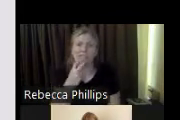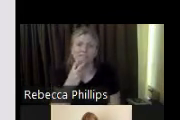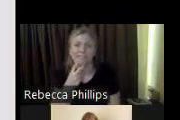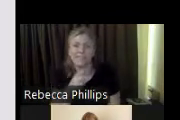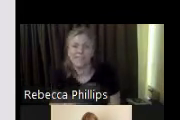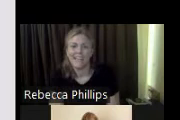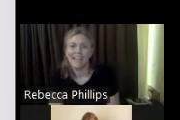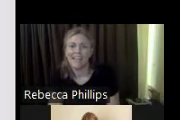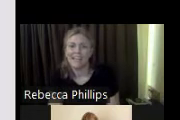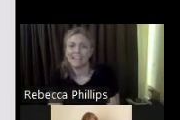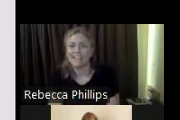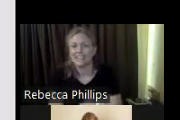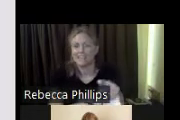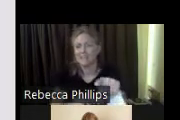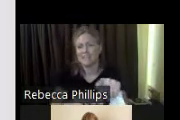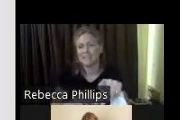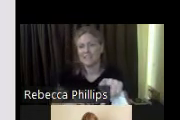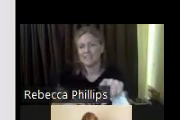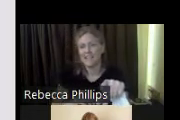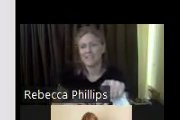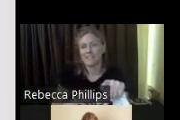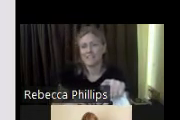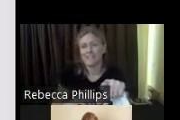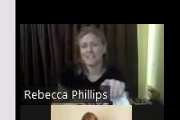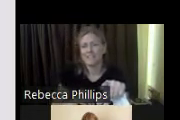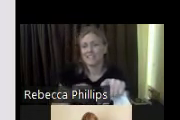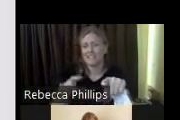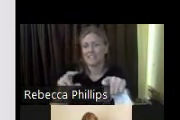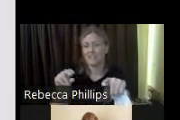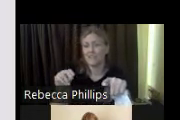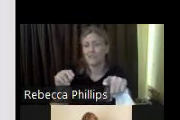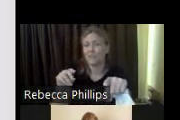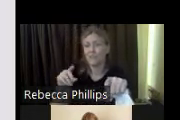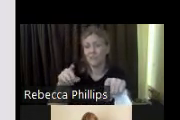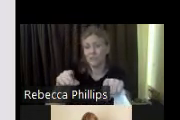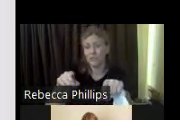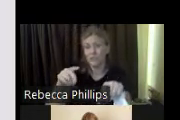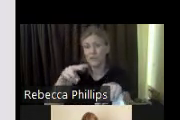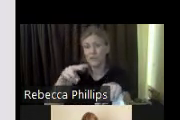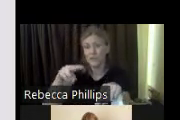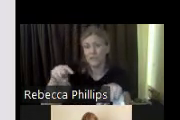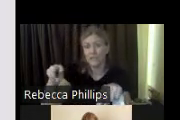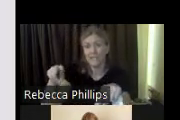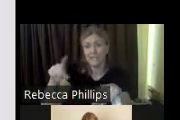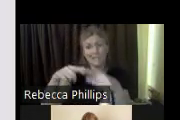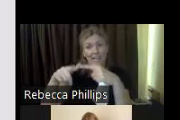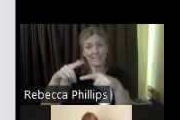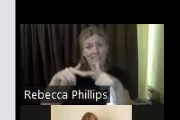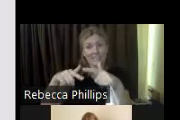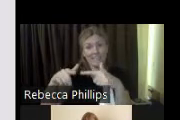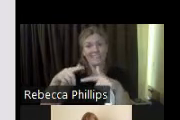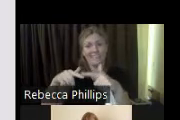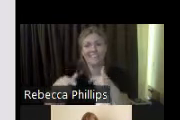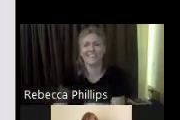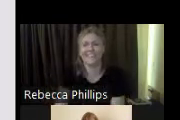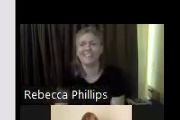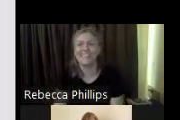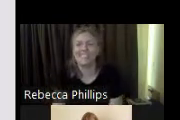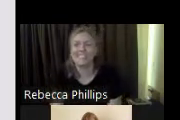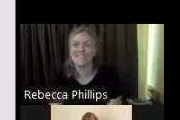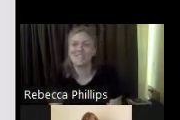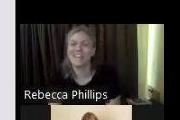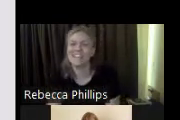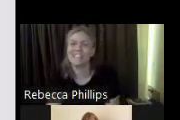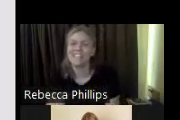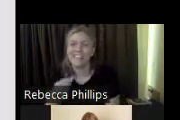lips? And the person that's deaf says, no. Do you read signs?